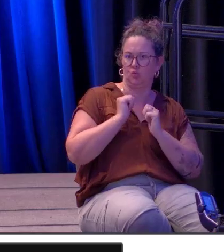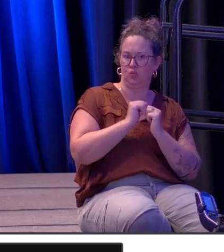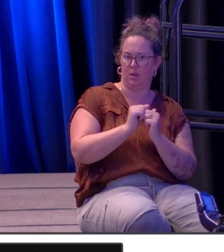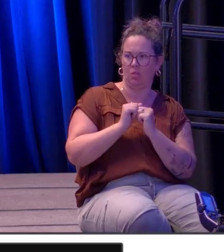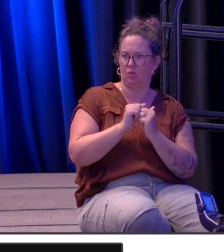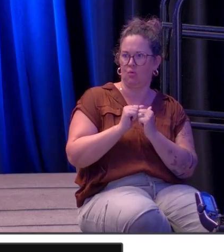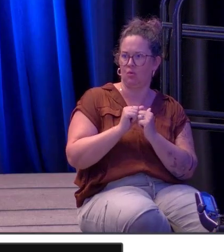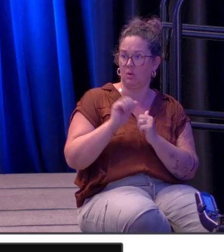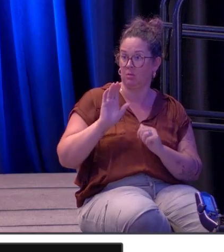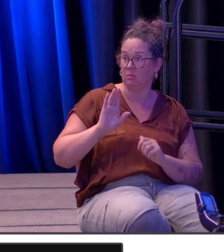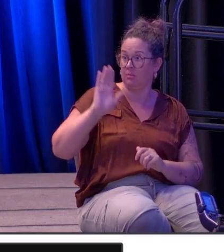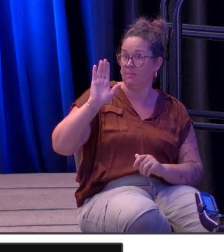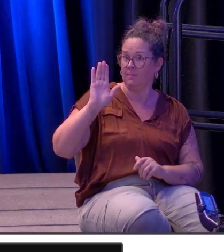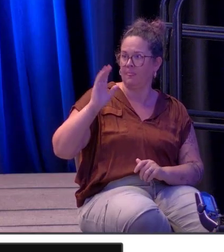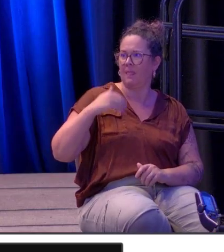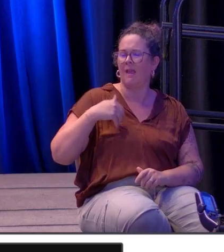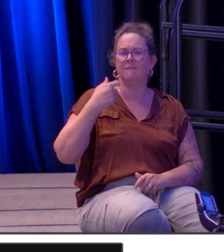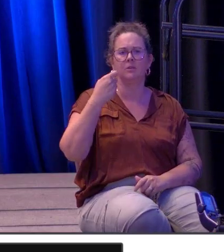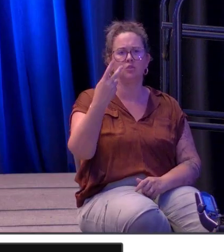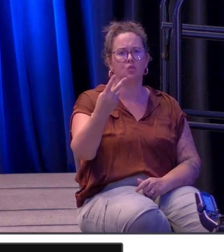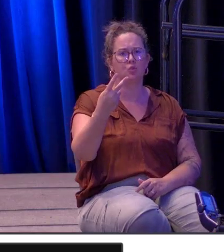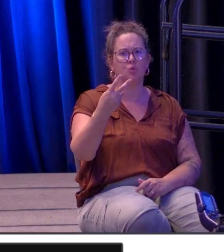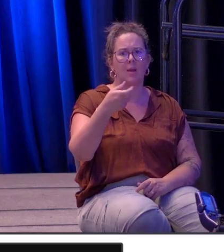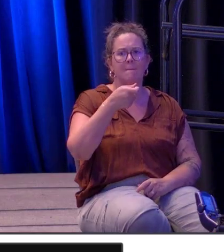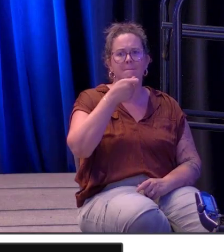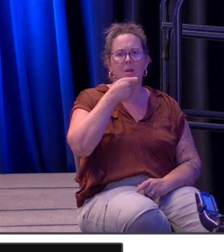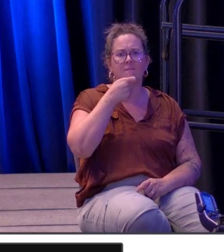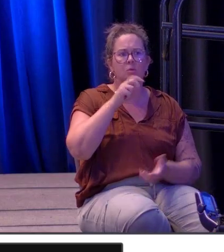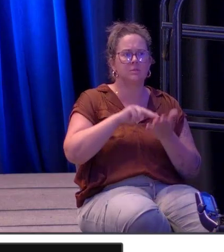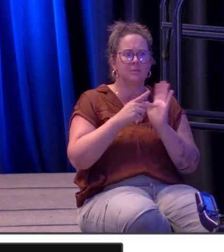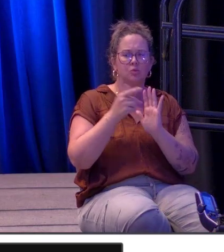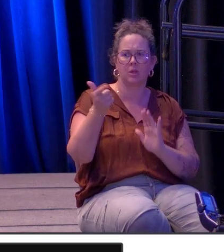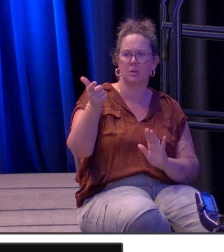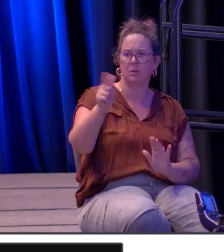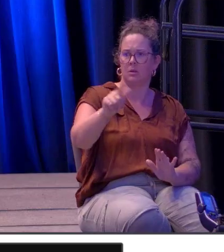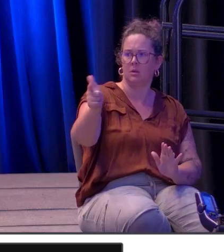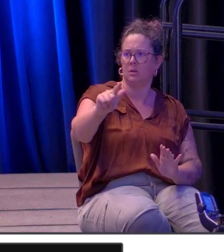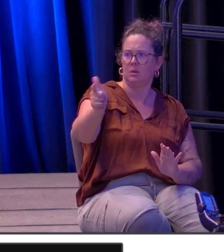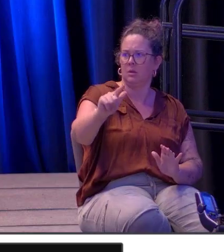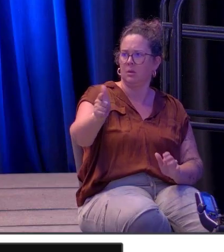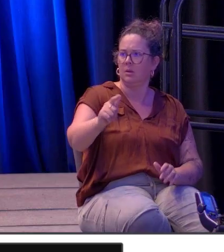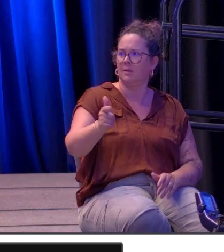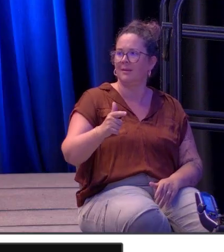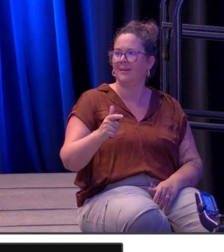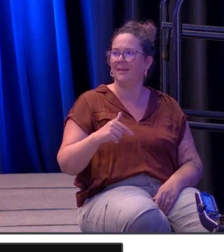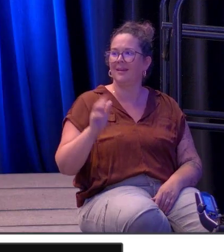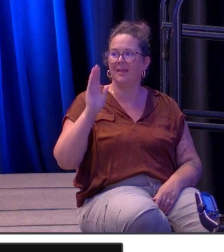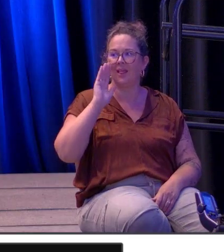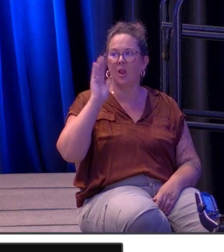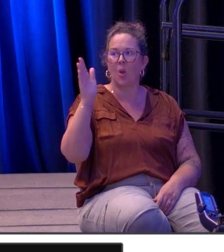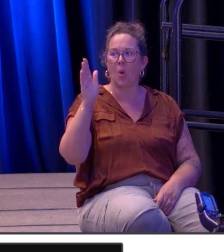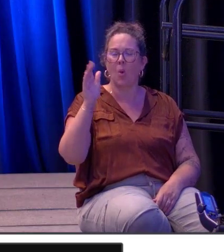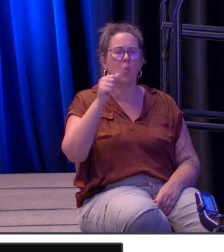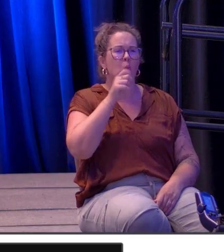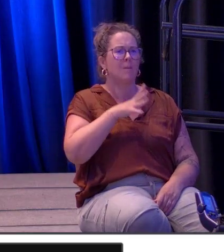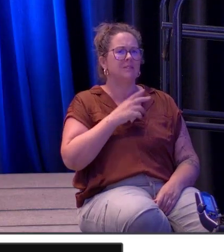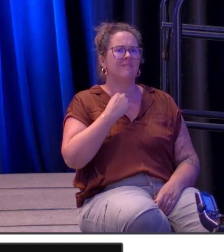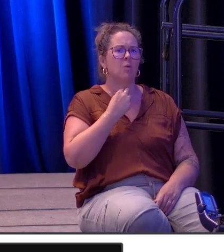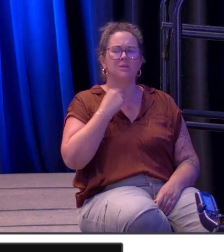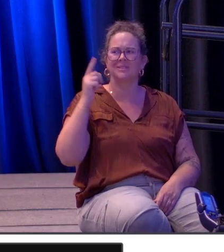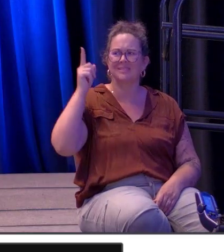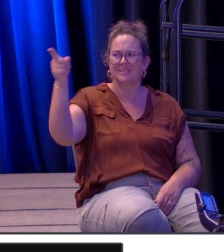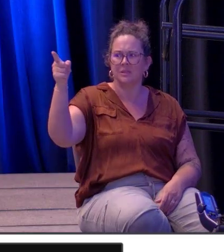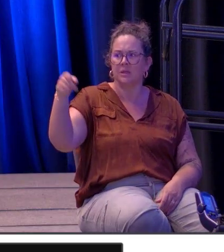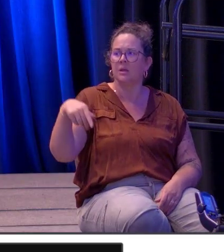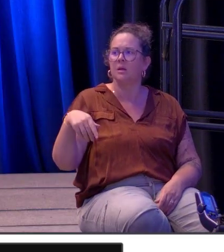hand. There's 2 microphones, so we could take turns. Okay. Hi, everybody. So we discussed the